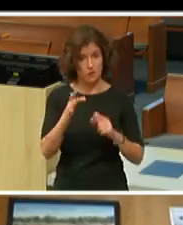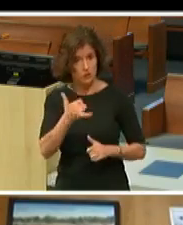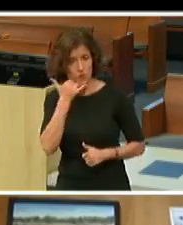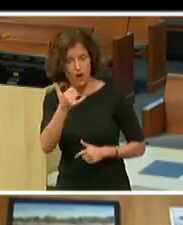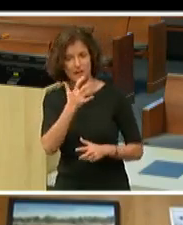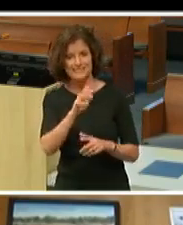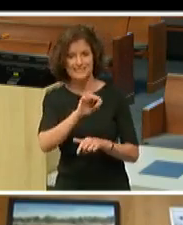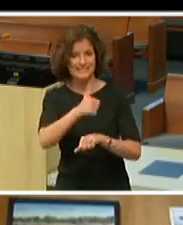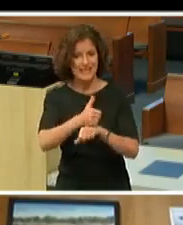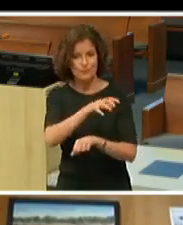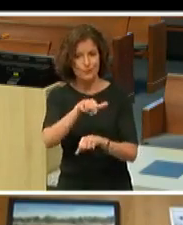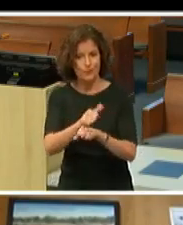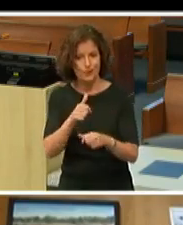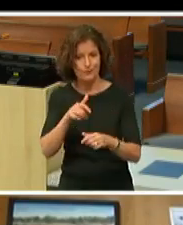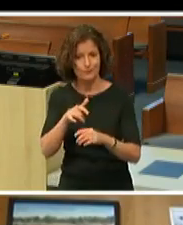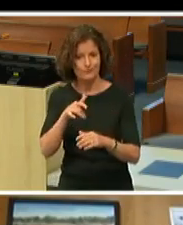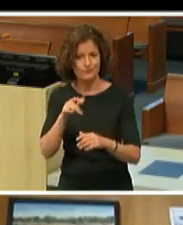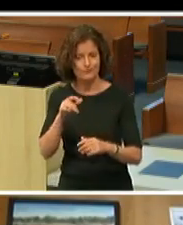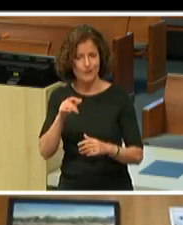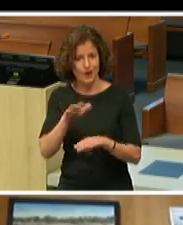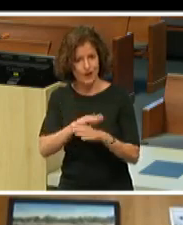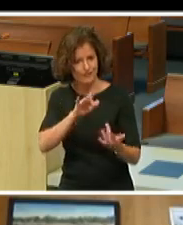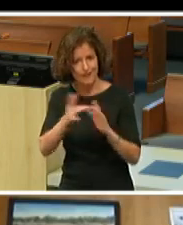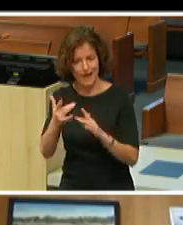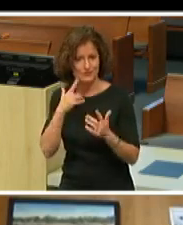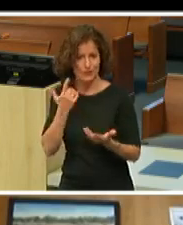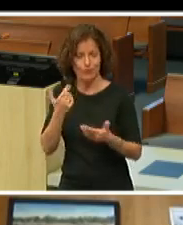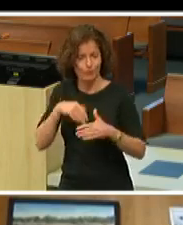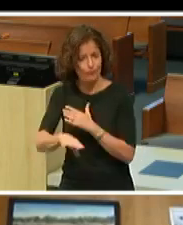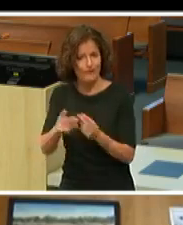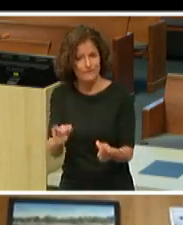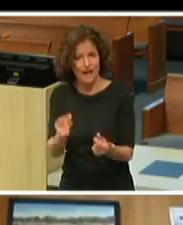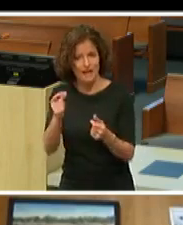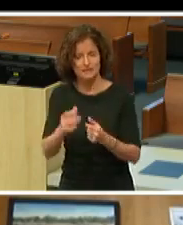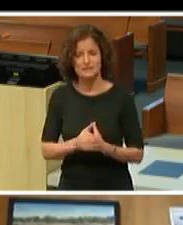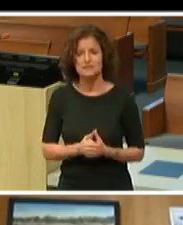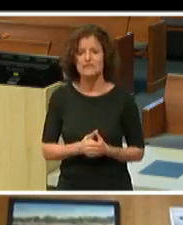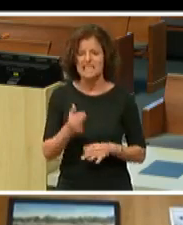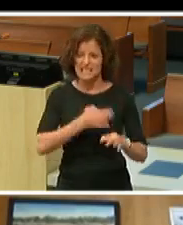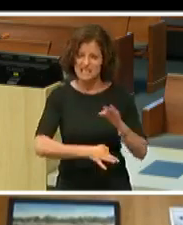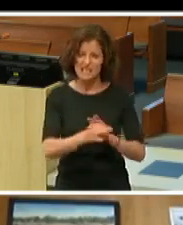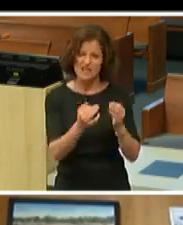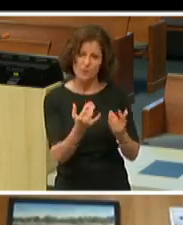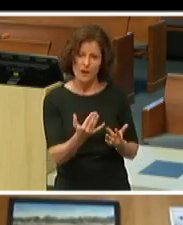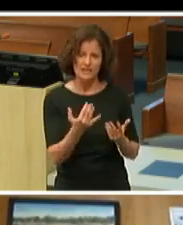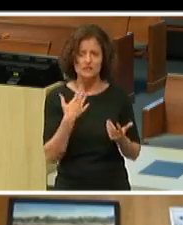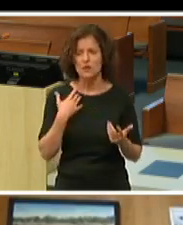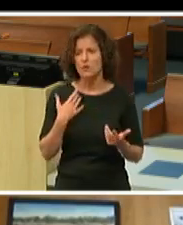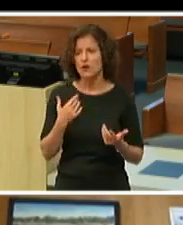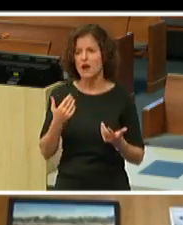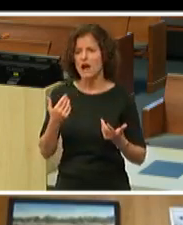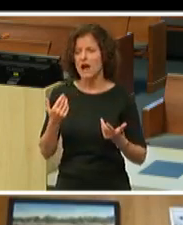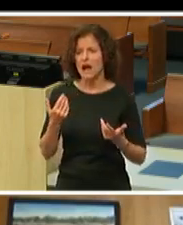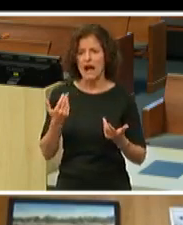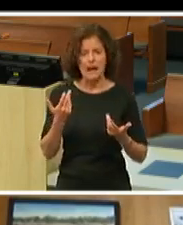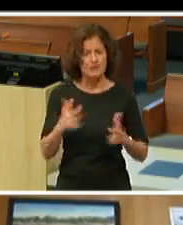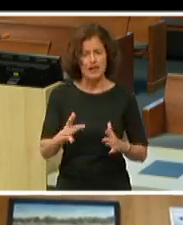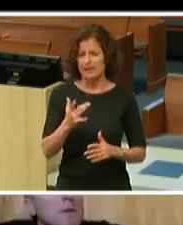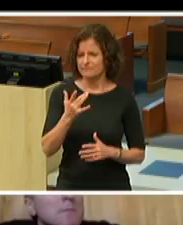So I think that's what they'll need to do. So I'm not in favor of changing it just for banks right